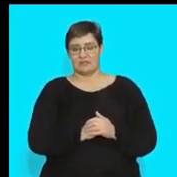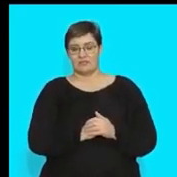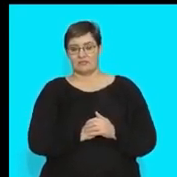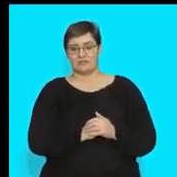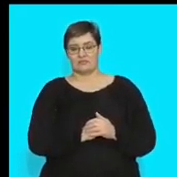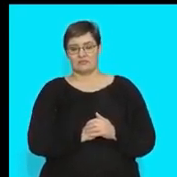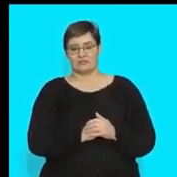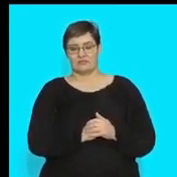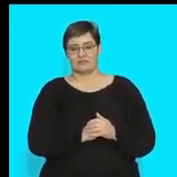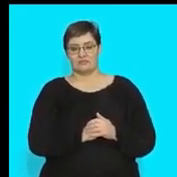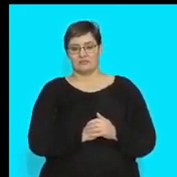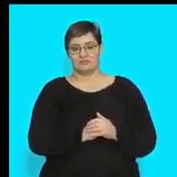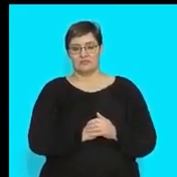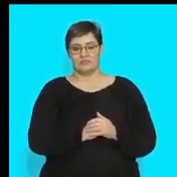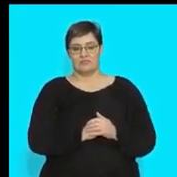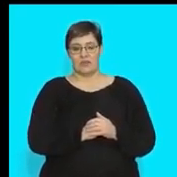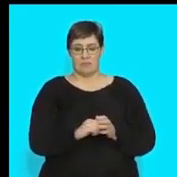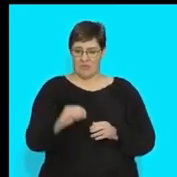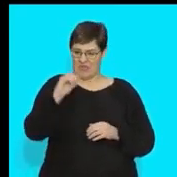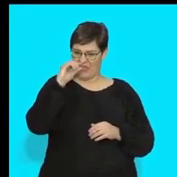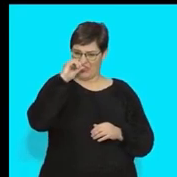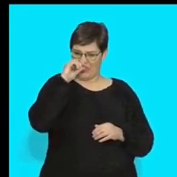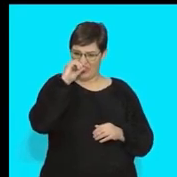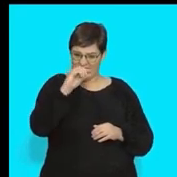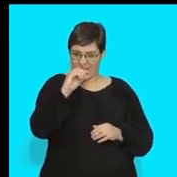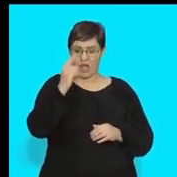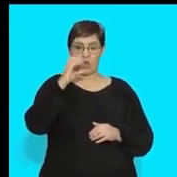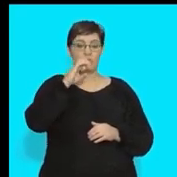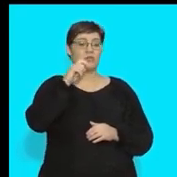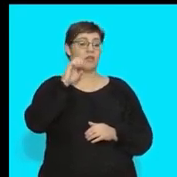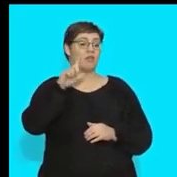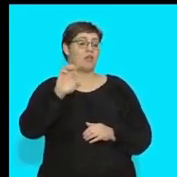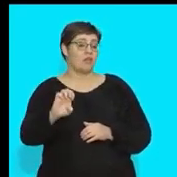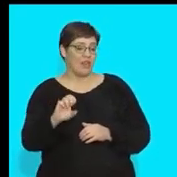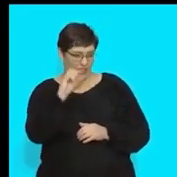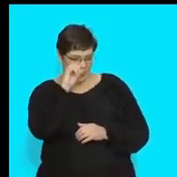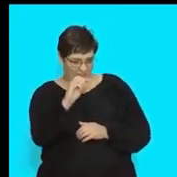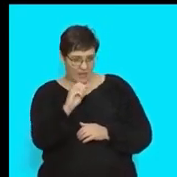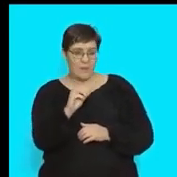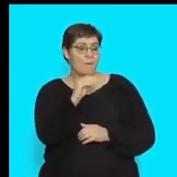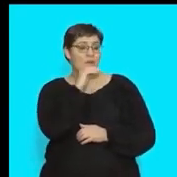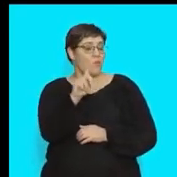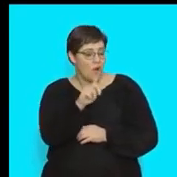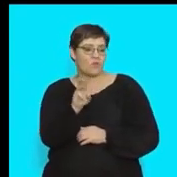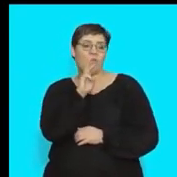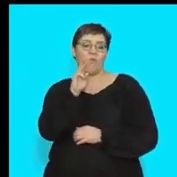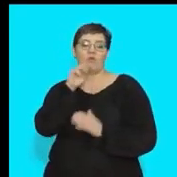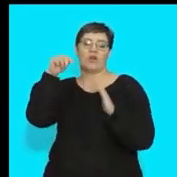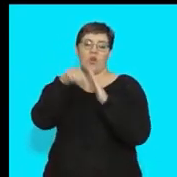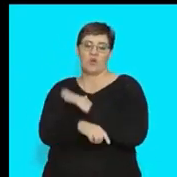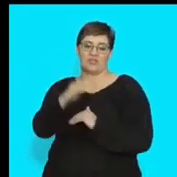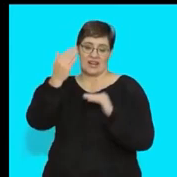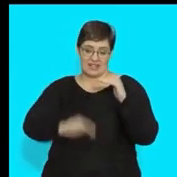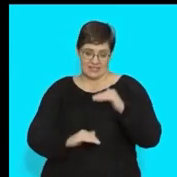stomata, if I have a really thick cuticle, what do? I